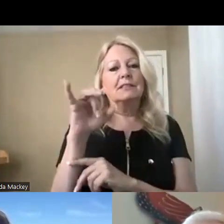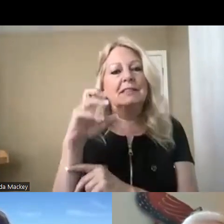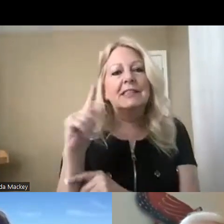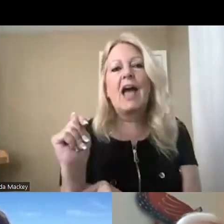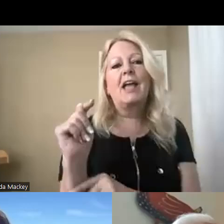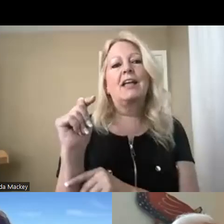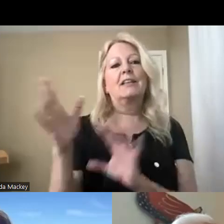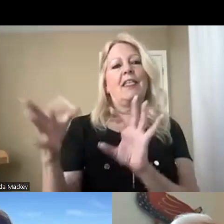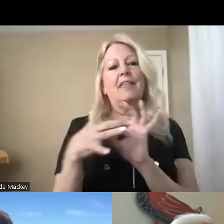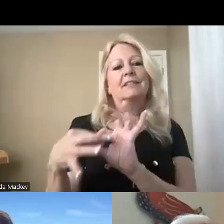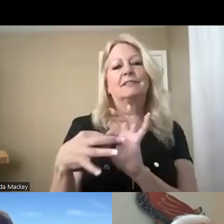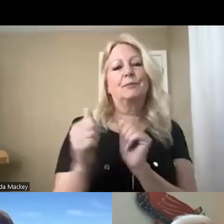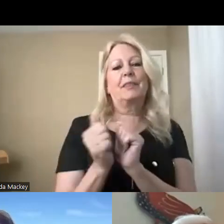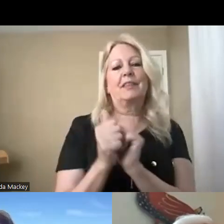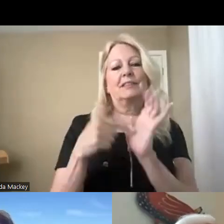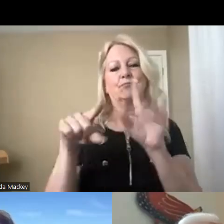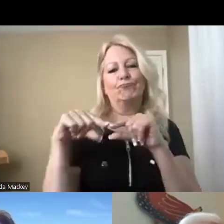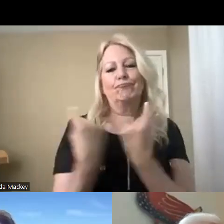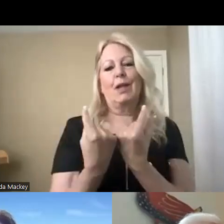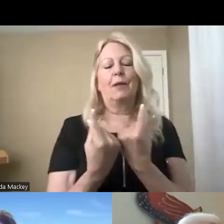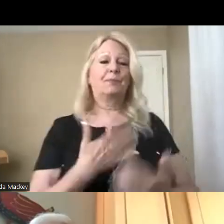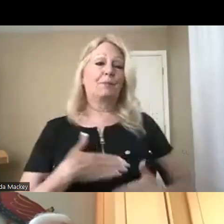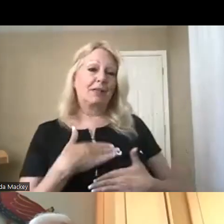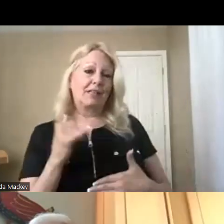it. Thank you.